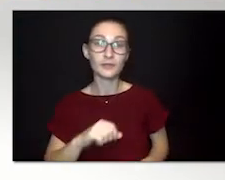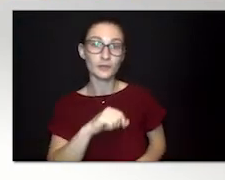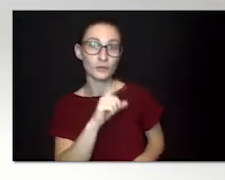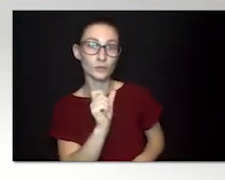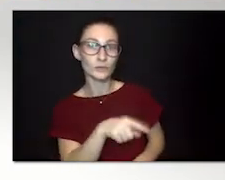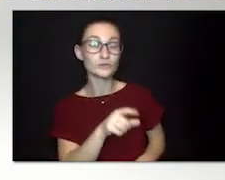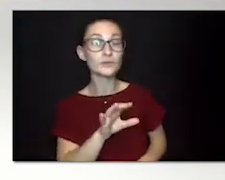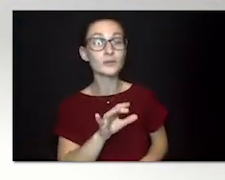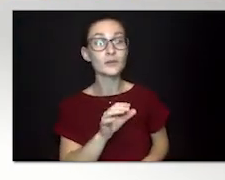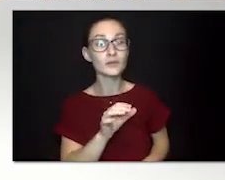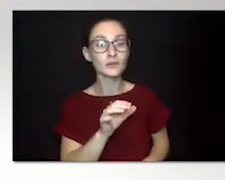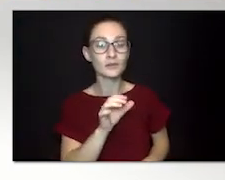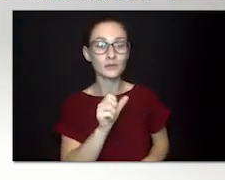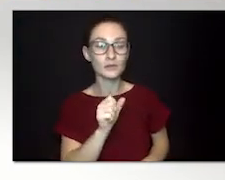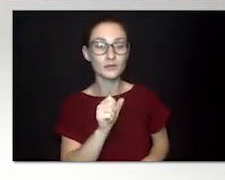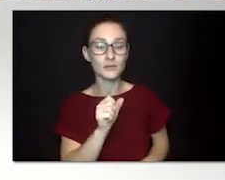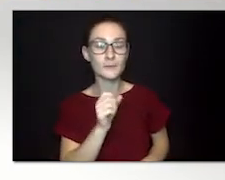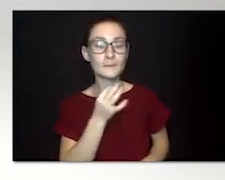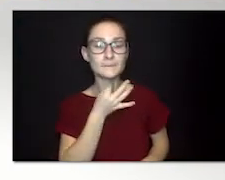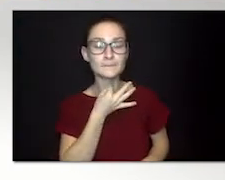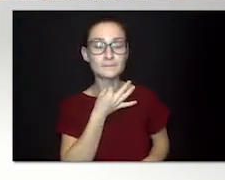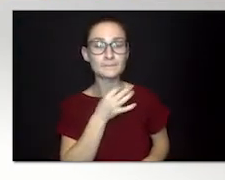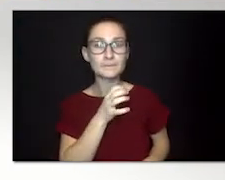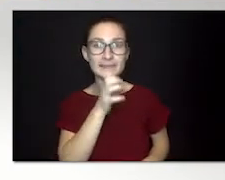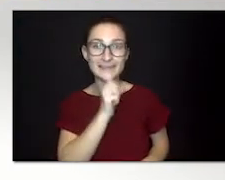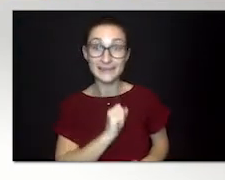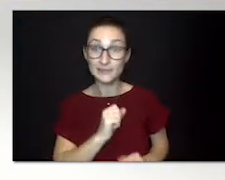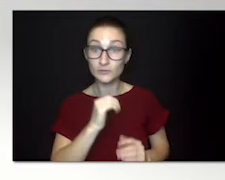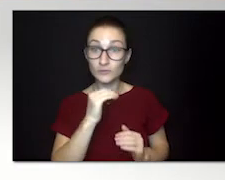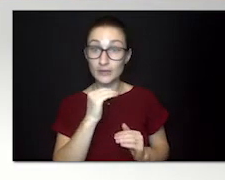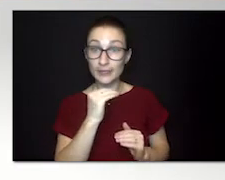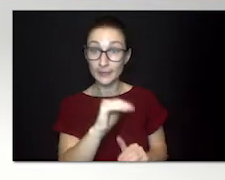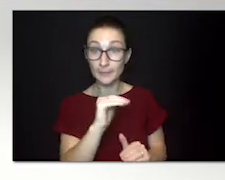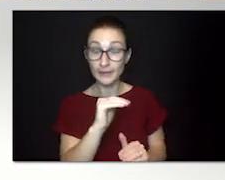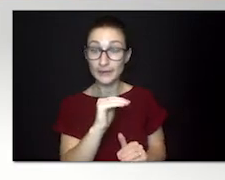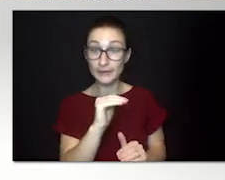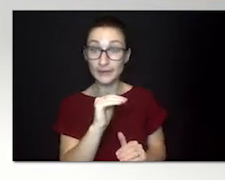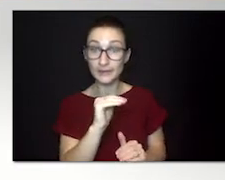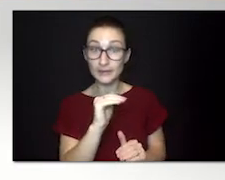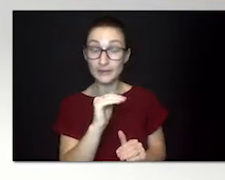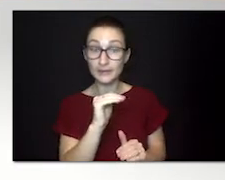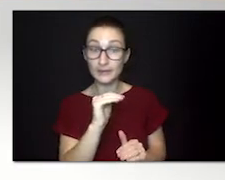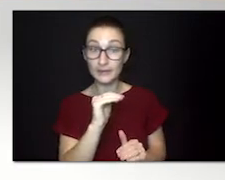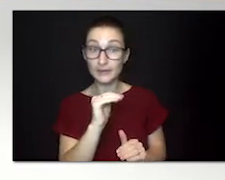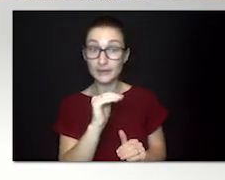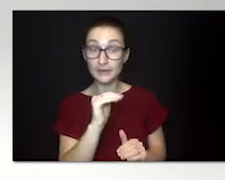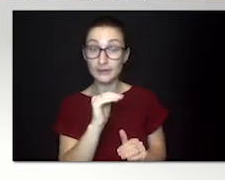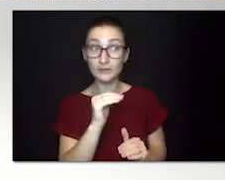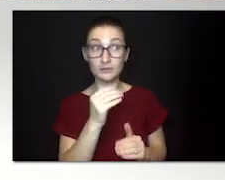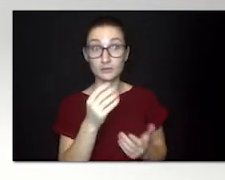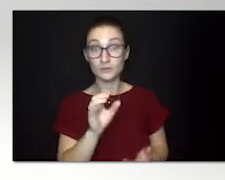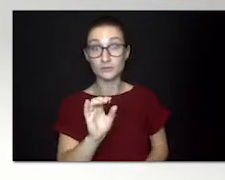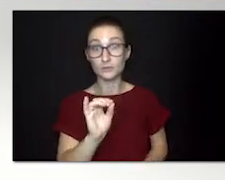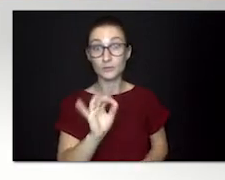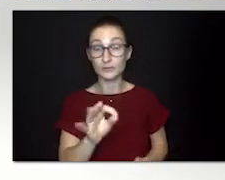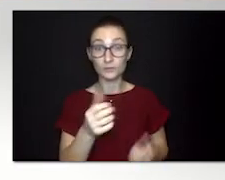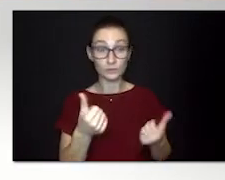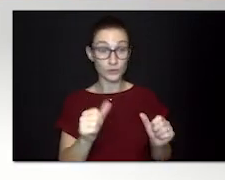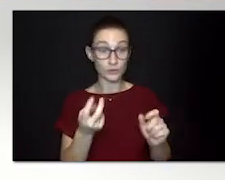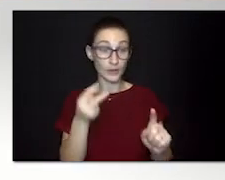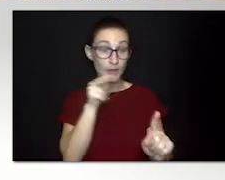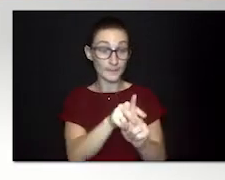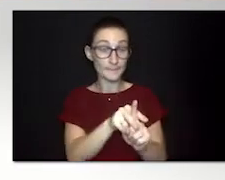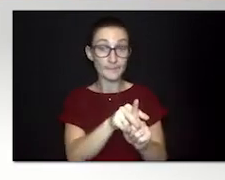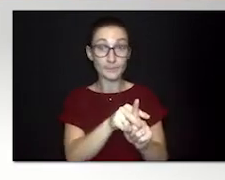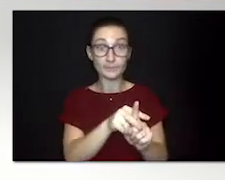of her, is there an age limit that, like, because I waited, because I thought maybe they would have it when they were a little older? Yeah. Is there an age limit that it's too late